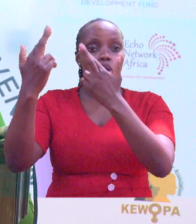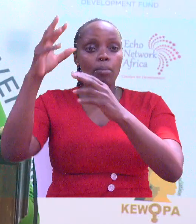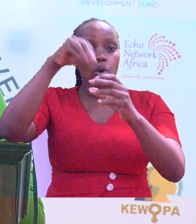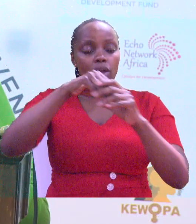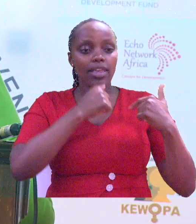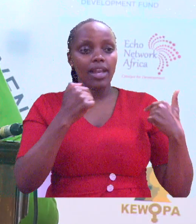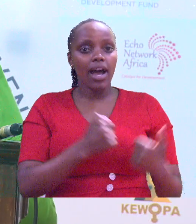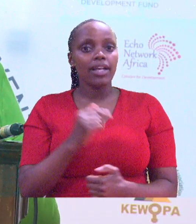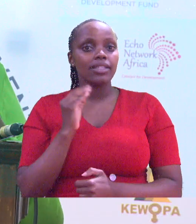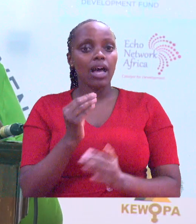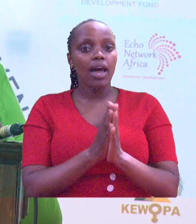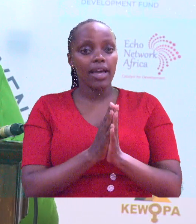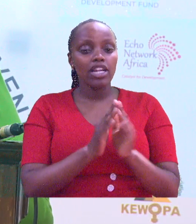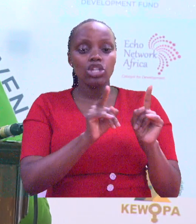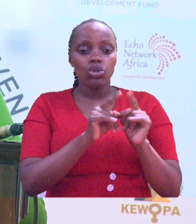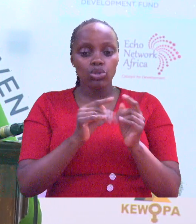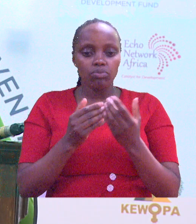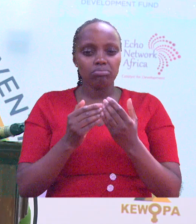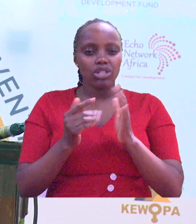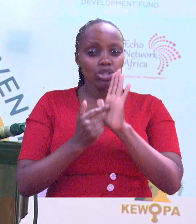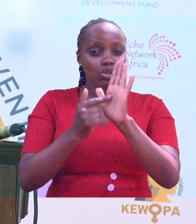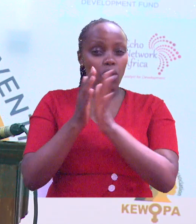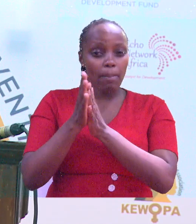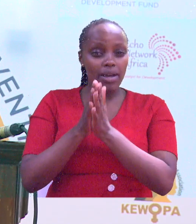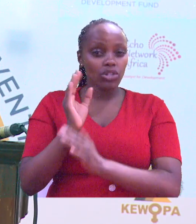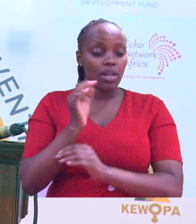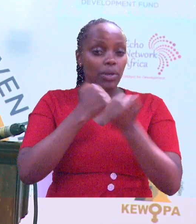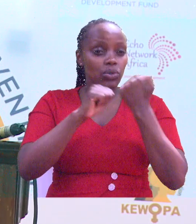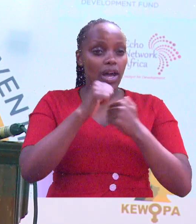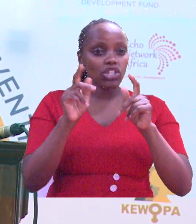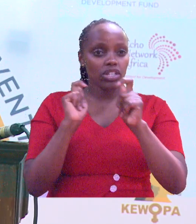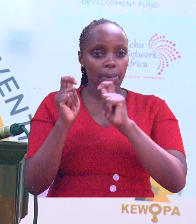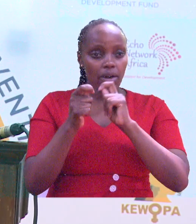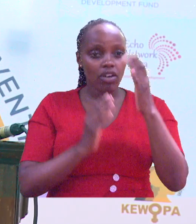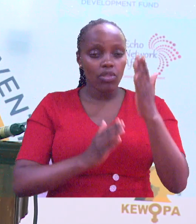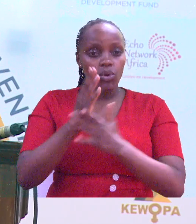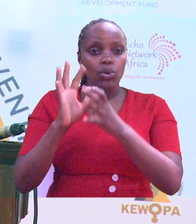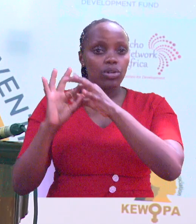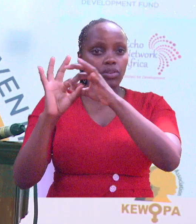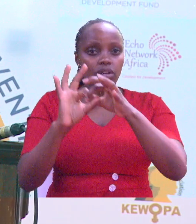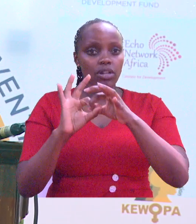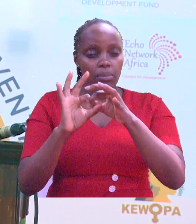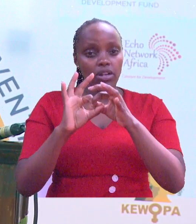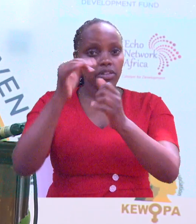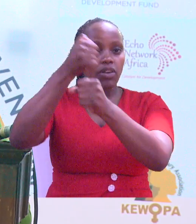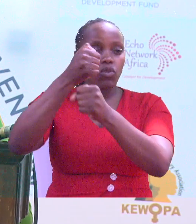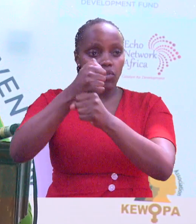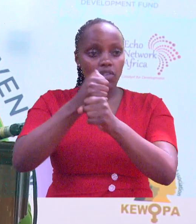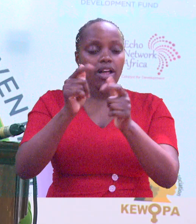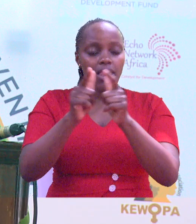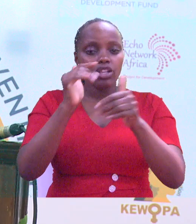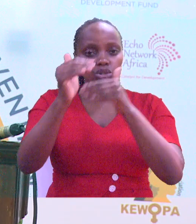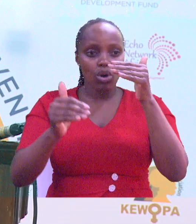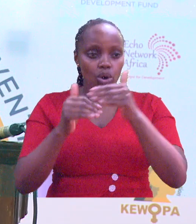our hearts and channel our passion into actionable change. Through our collaborative efforts, let us